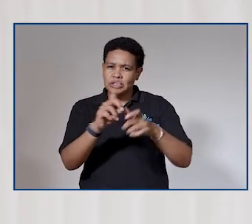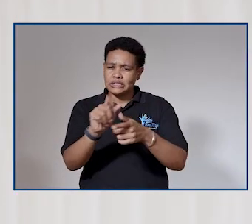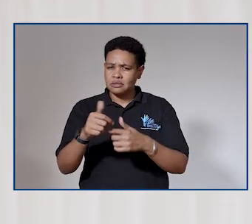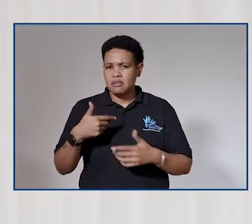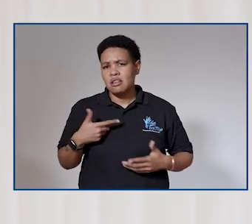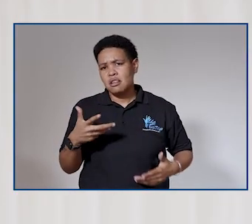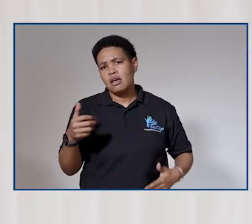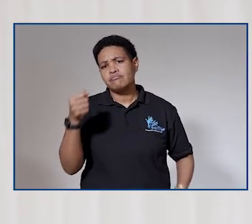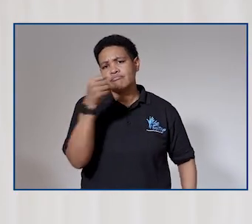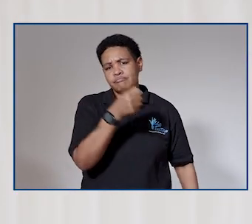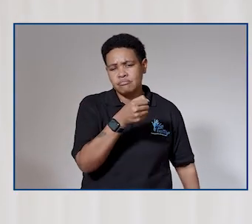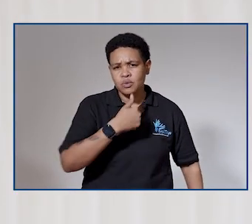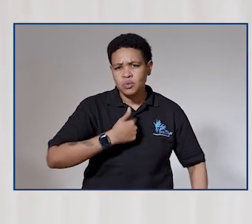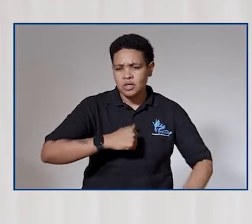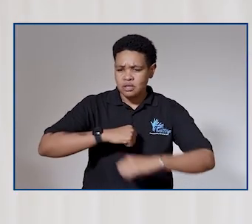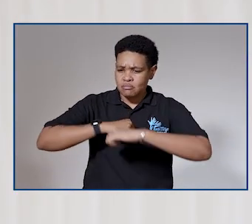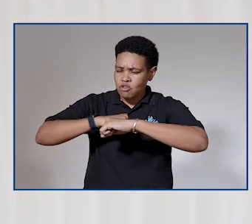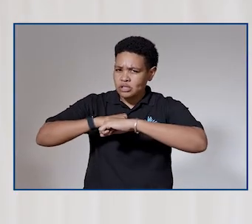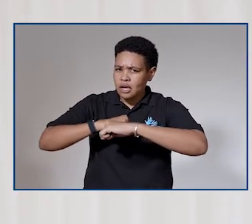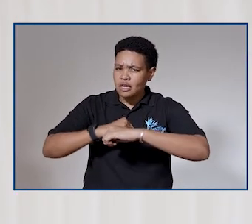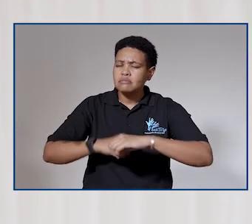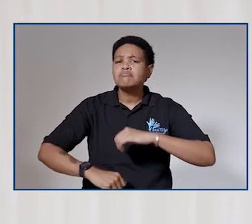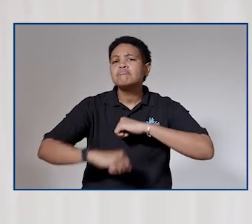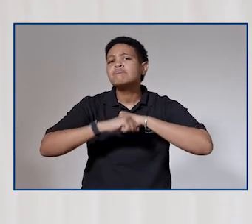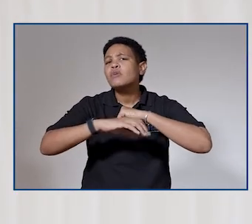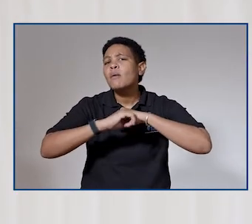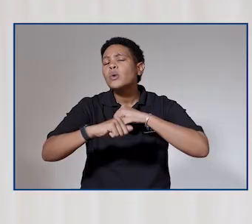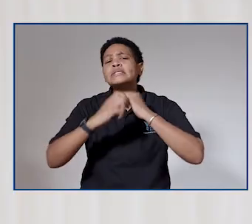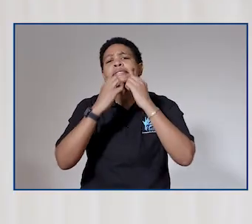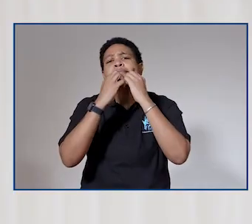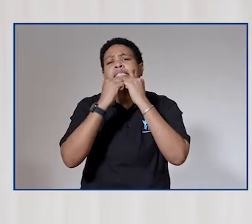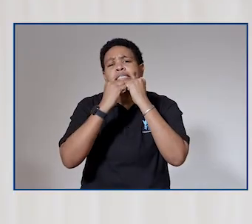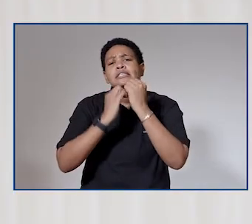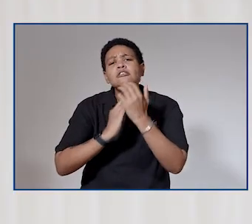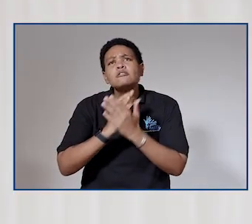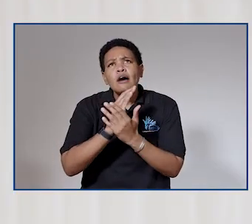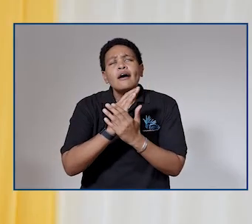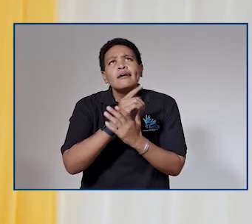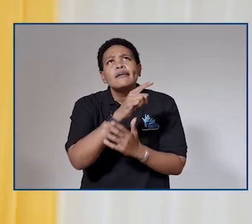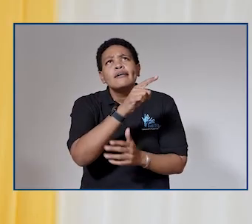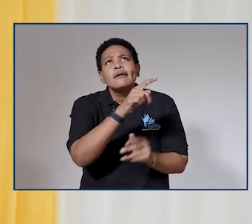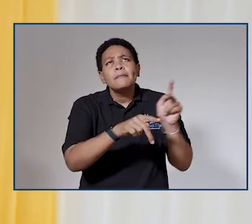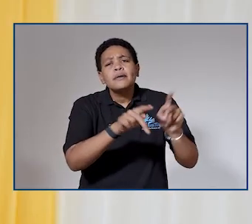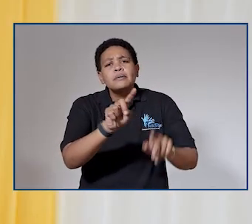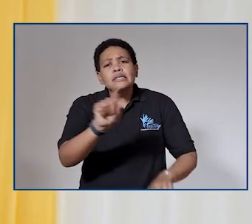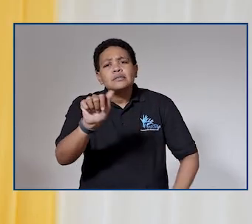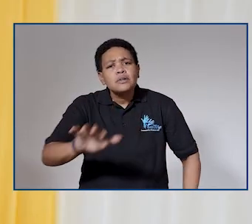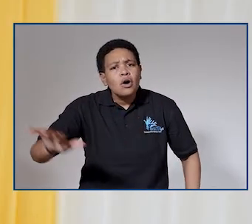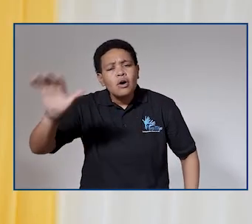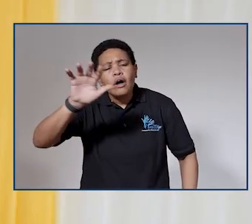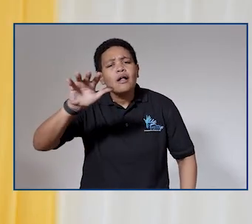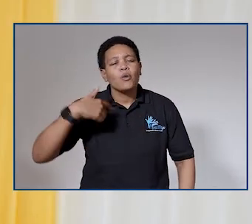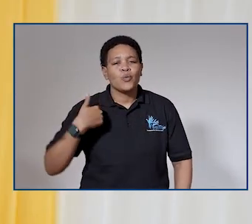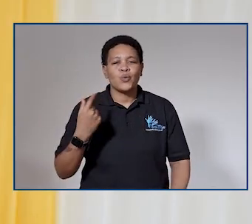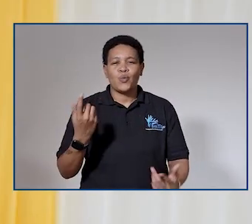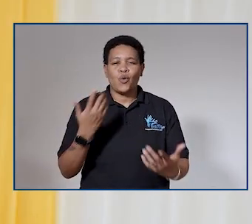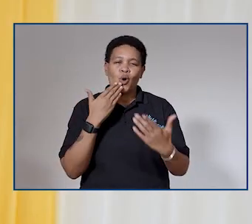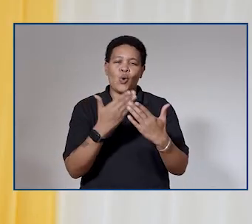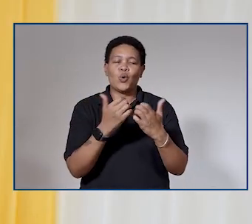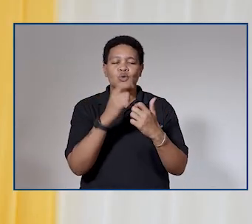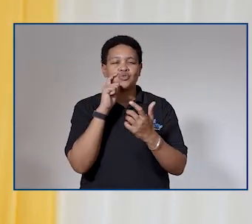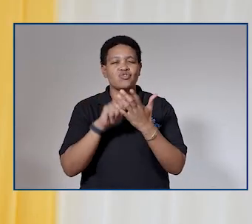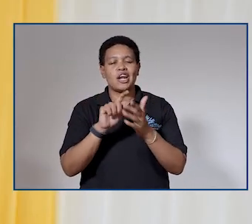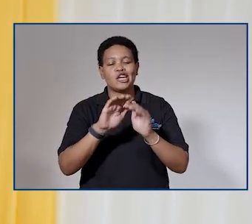protect, promote, and secure the rights and well-being of persons with disabilities, we move closer to realizing